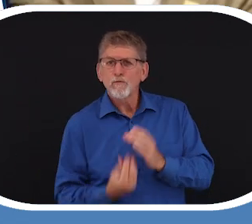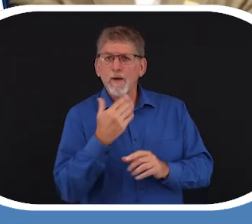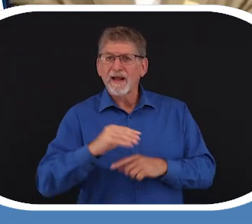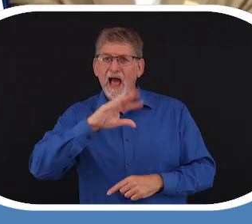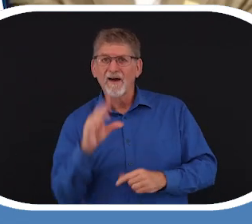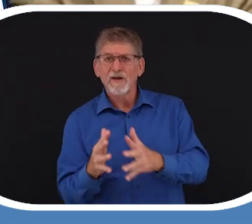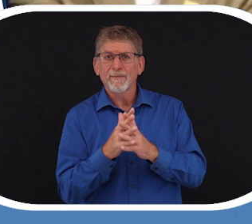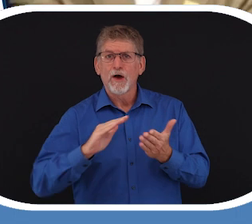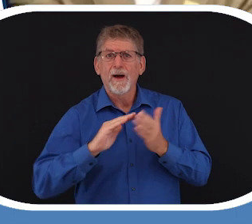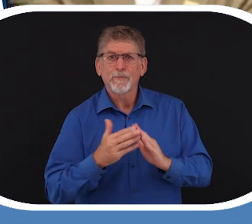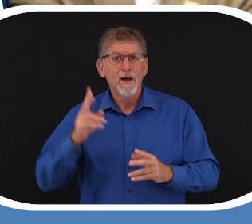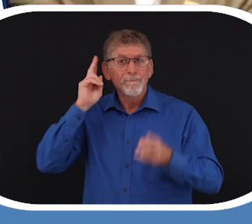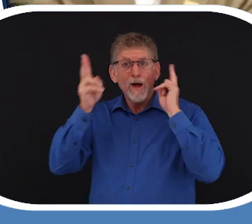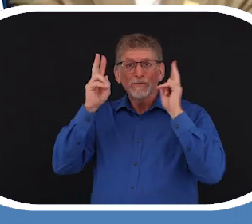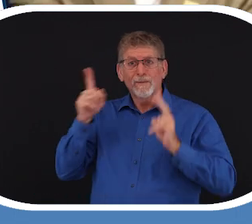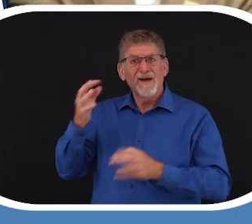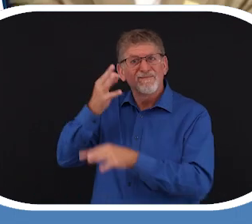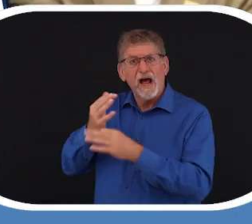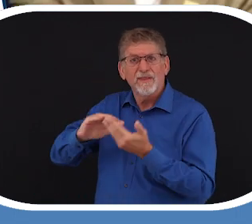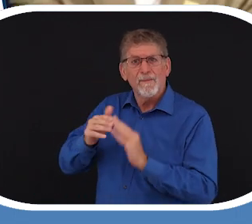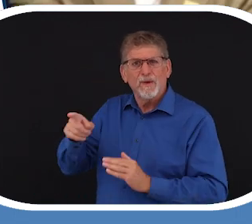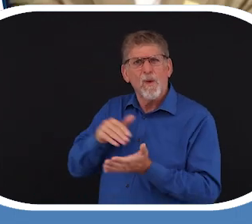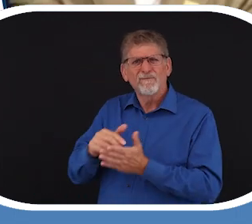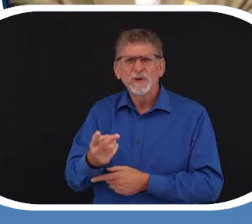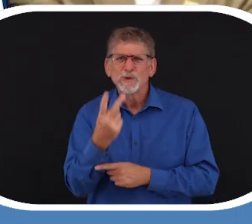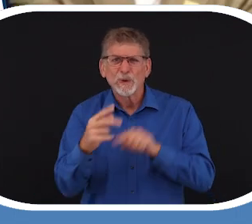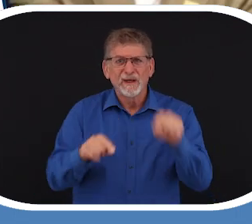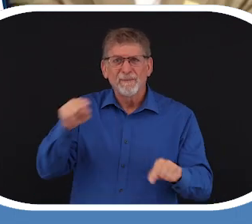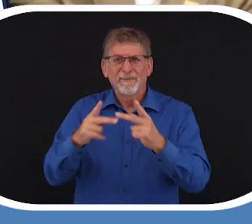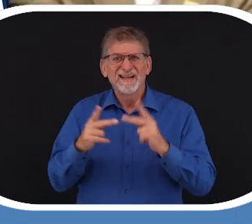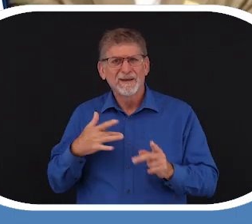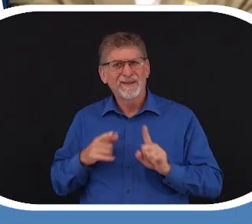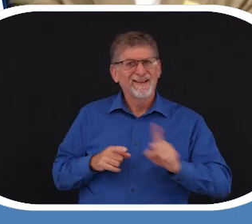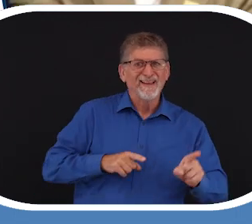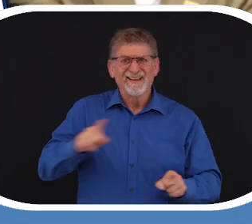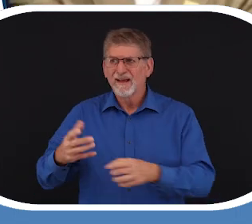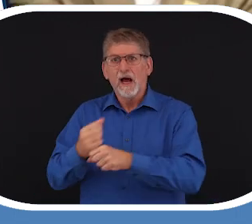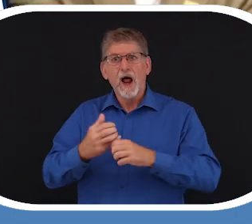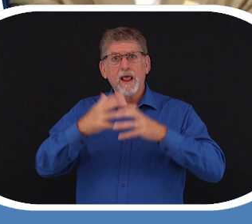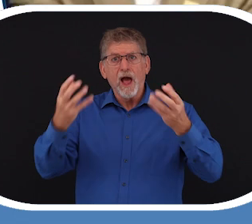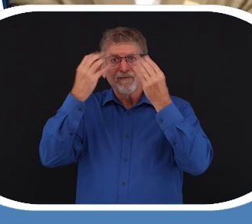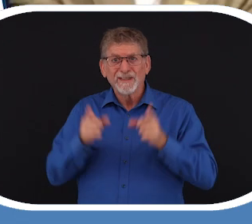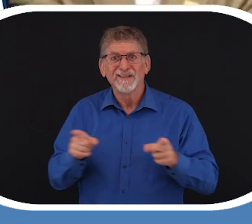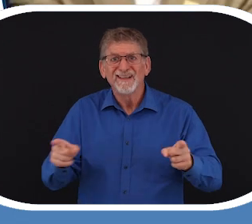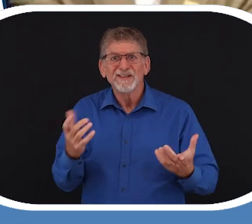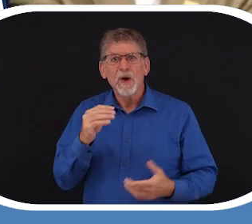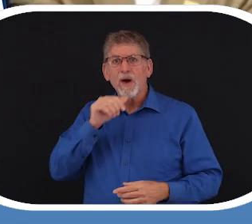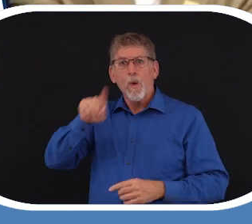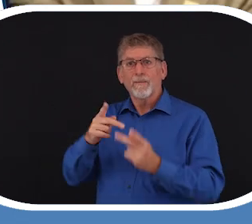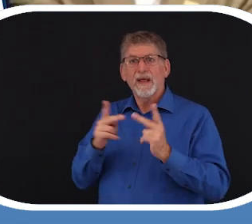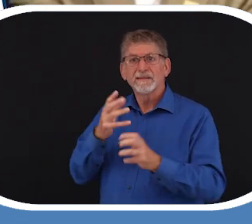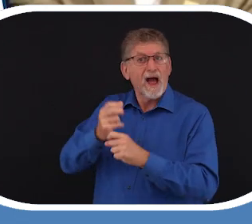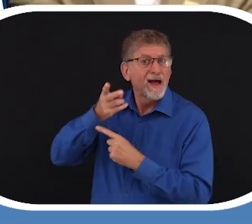faith community were often two places where you got a lot of information. It was not only a place where you got your hair cut or where you got things done, it was also where you